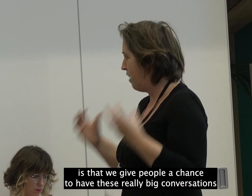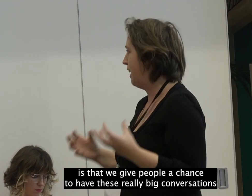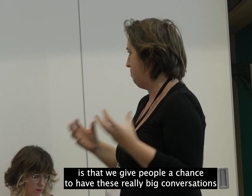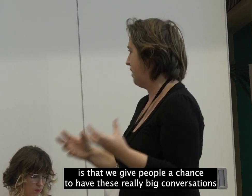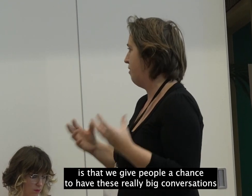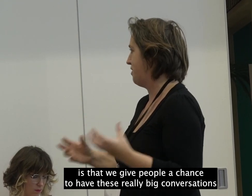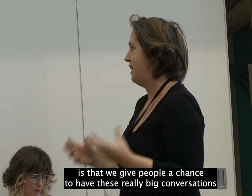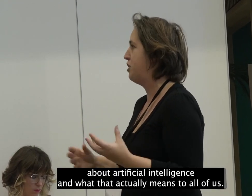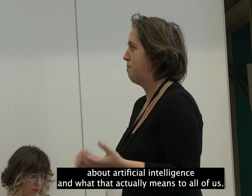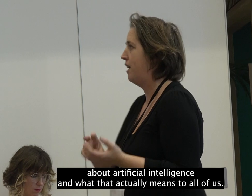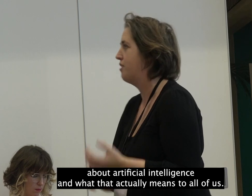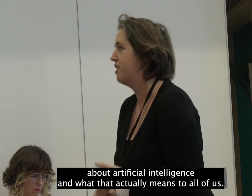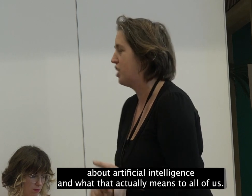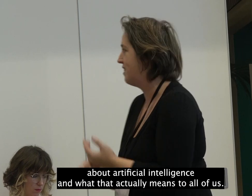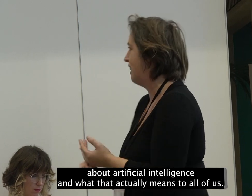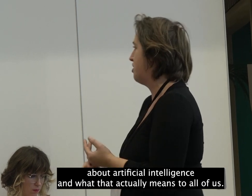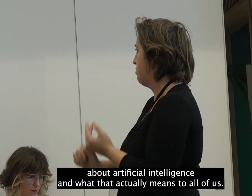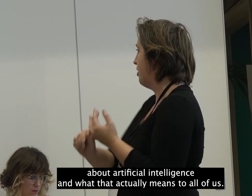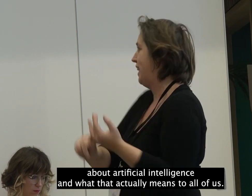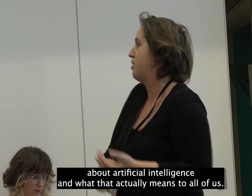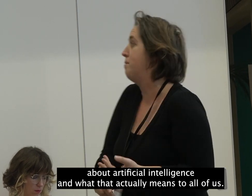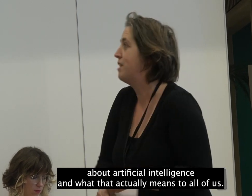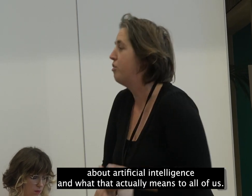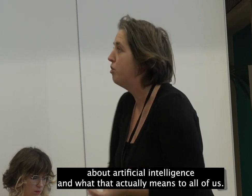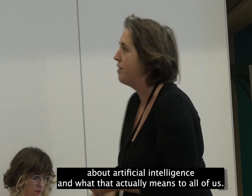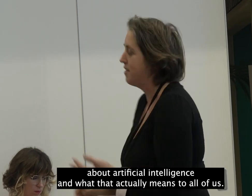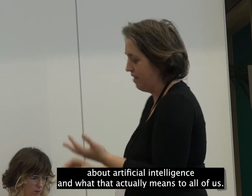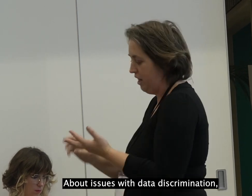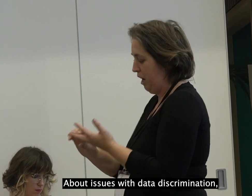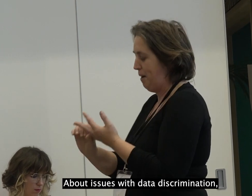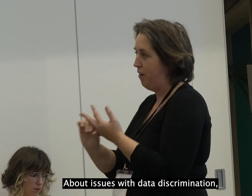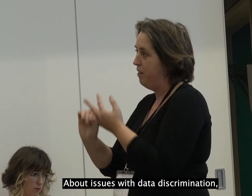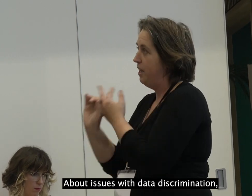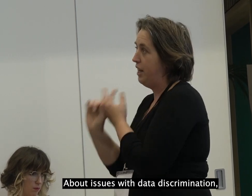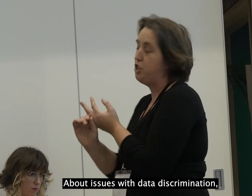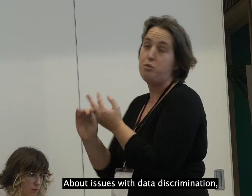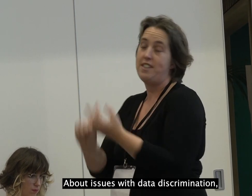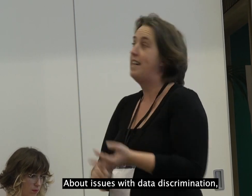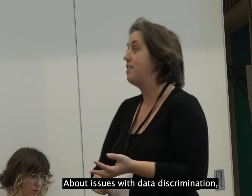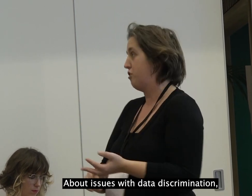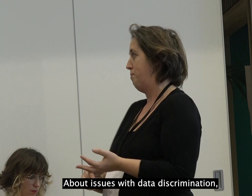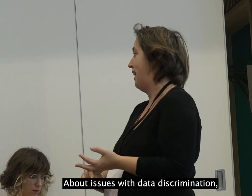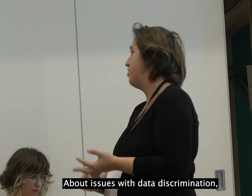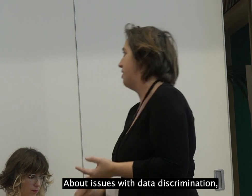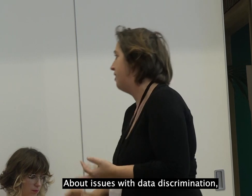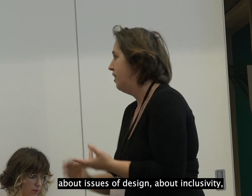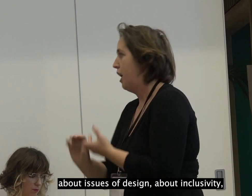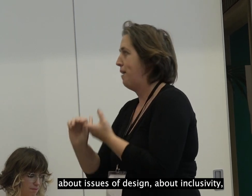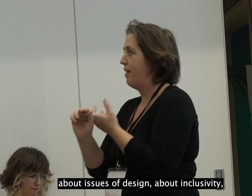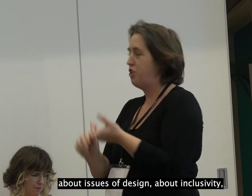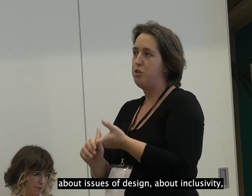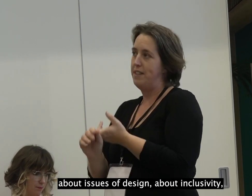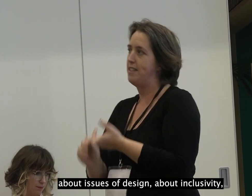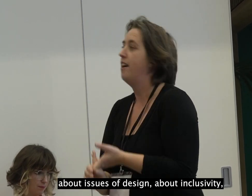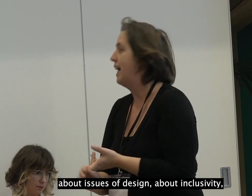these really big conversations about artificial intelligence and what that actually means to all of us, about issues of data discrimination,